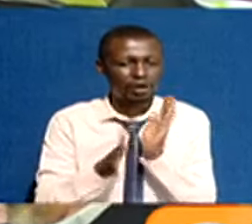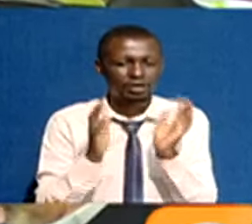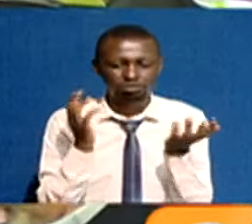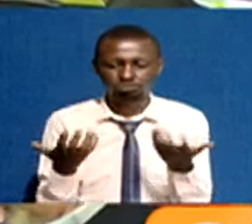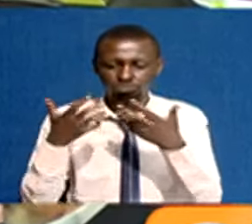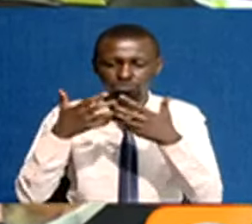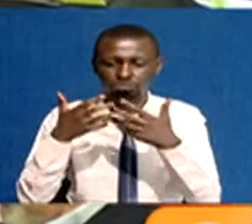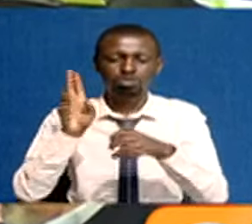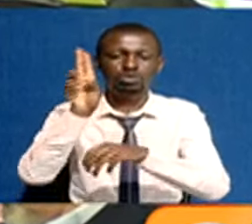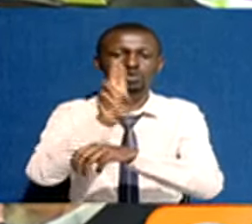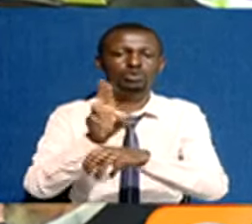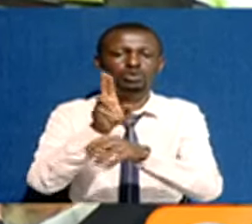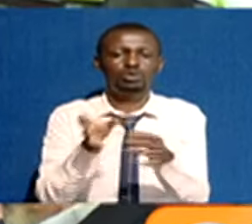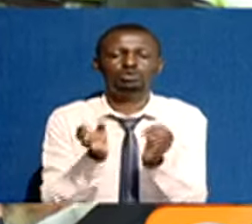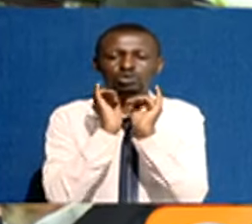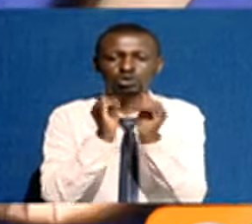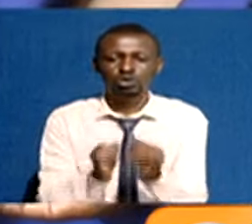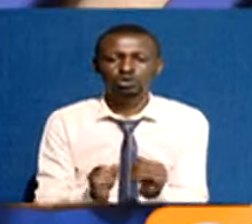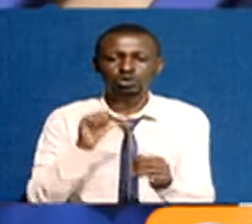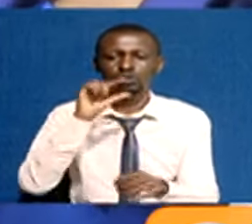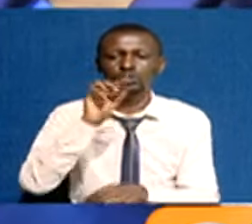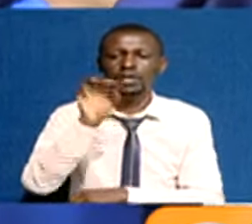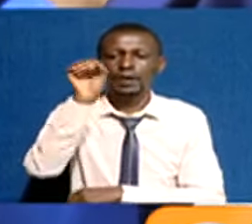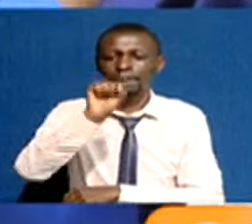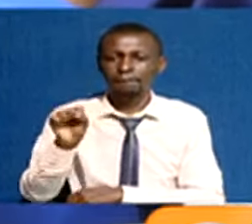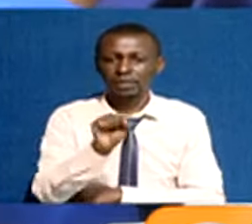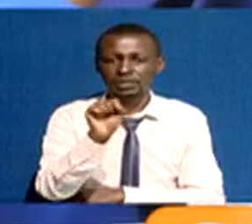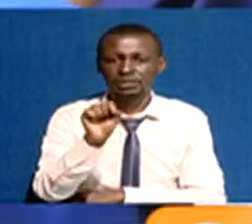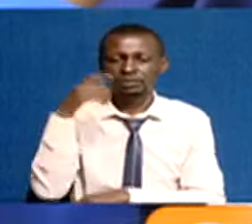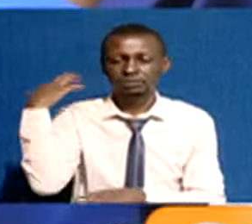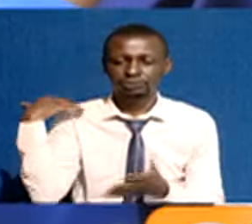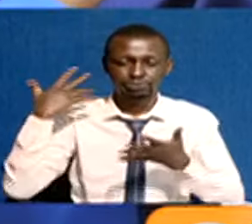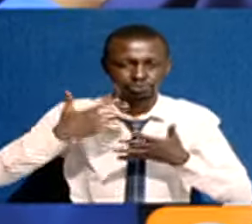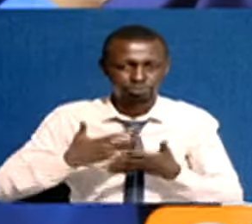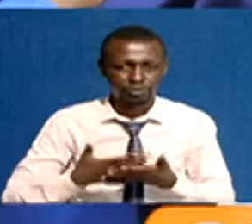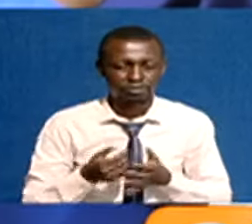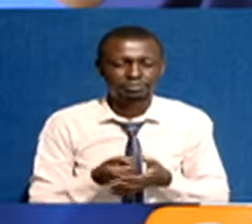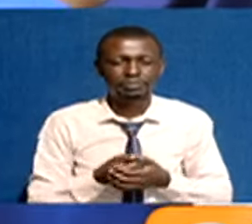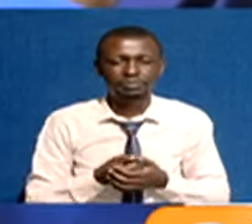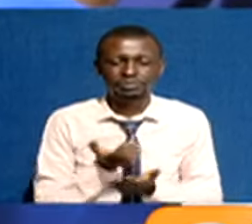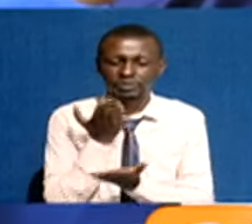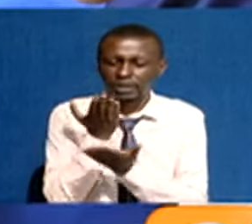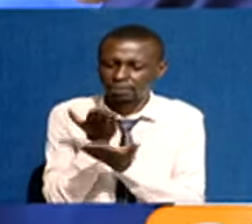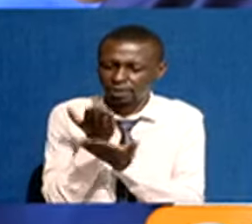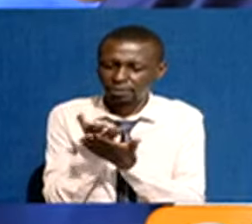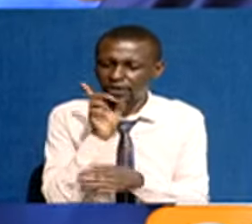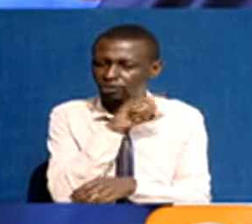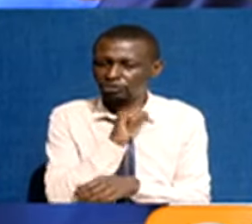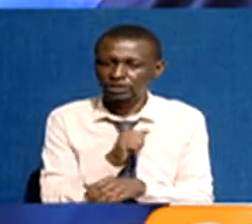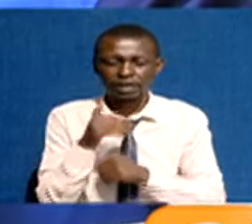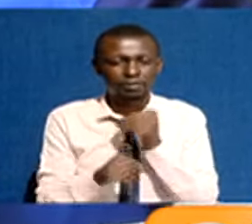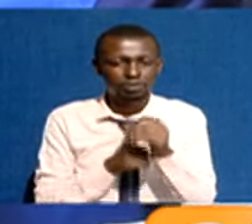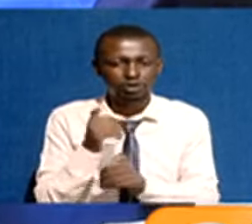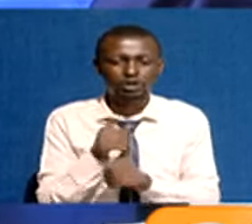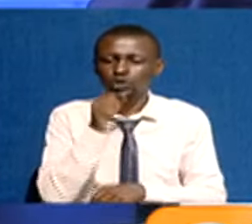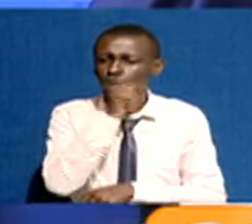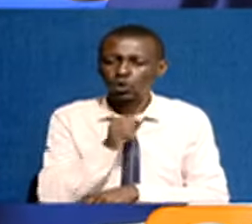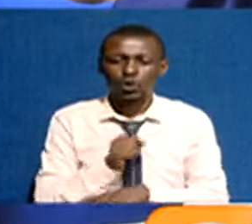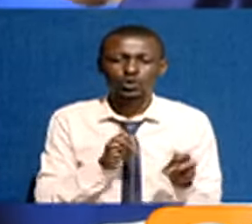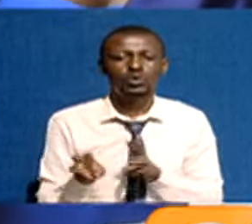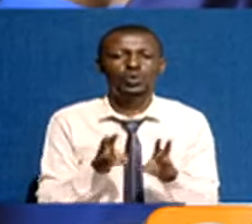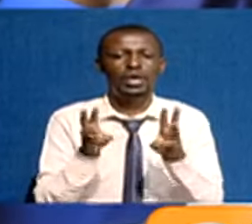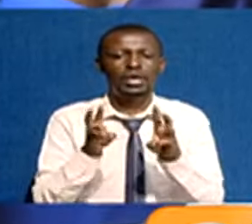use of the new gaming management system. From long time ago, we've been doing applications and processes manually. And now